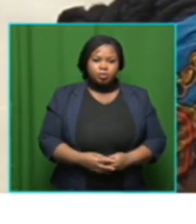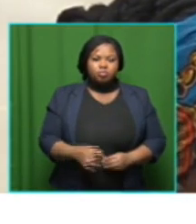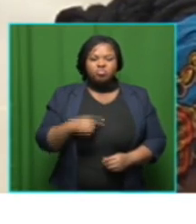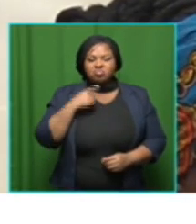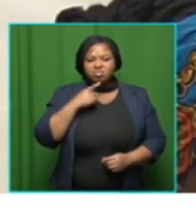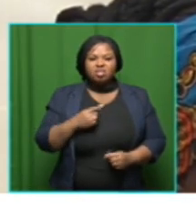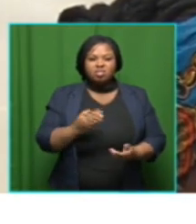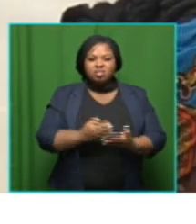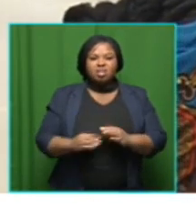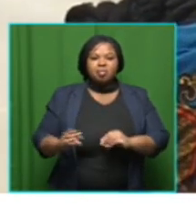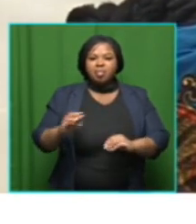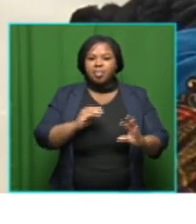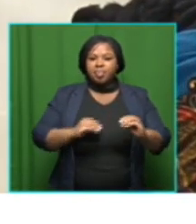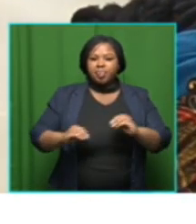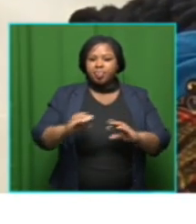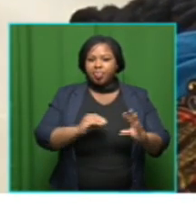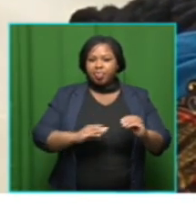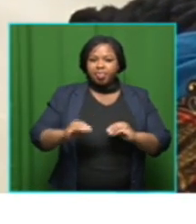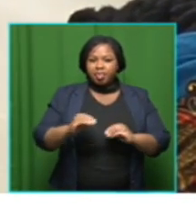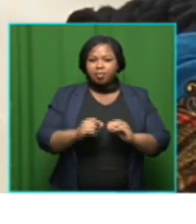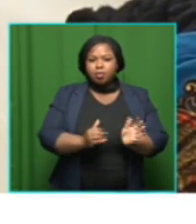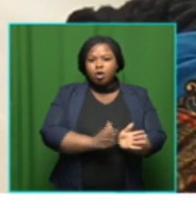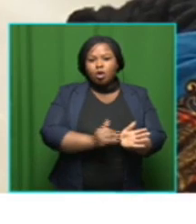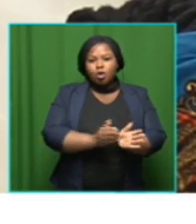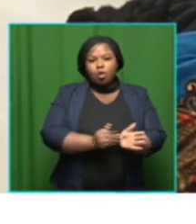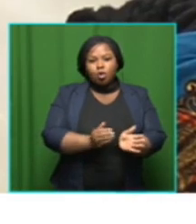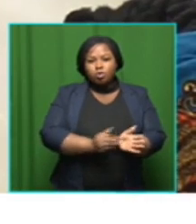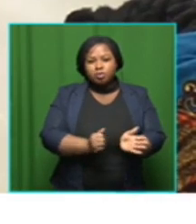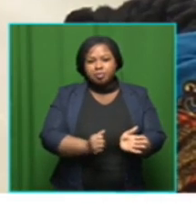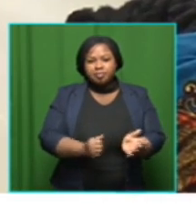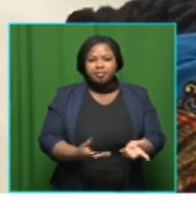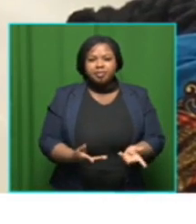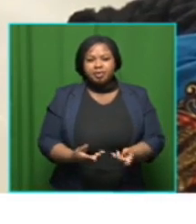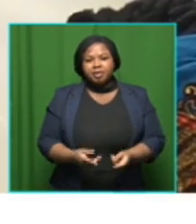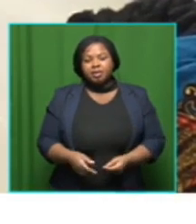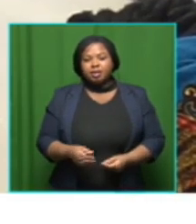rumors about who it affects, who it doesn't affect,